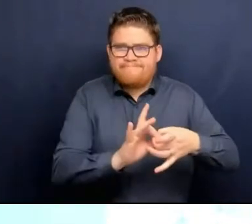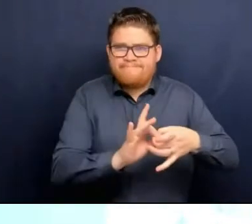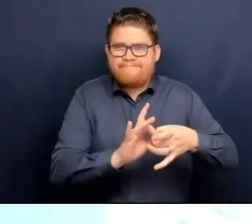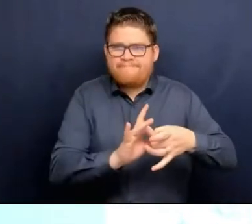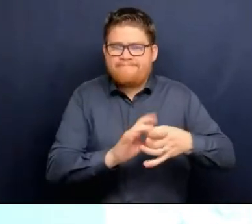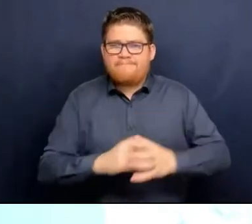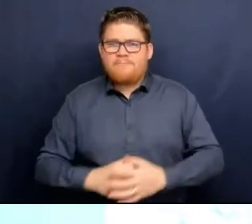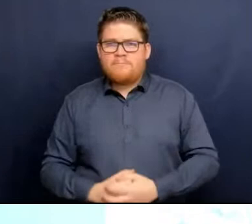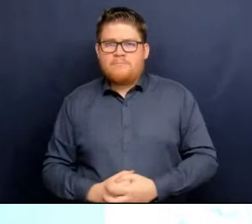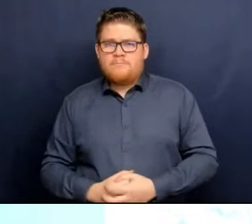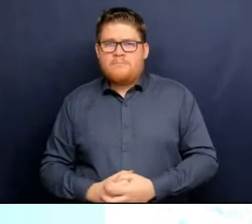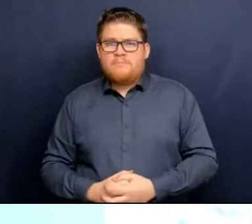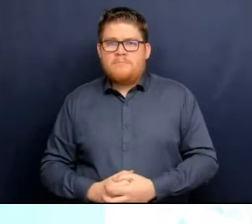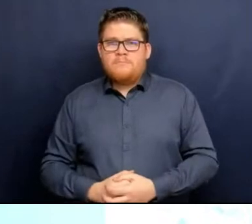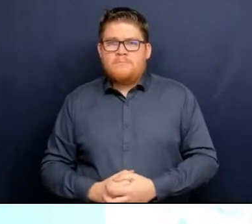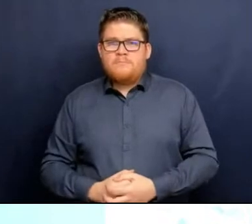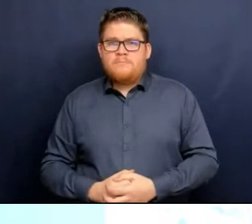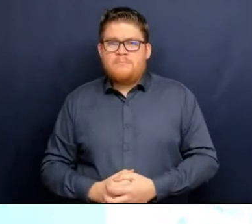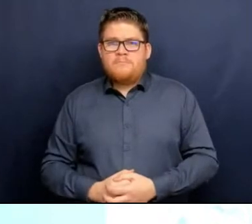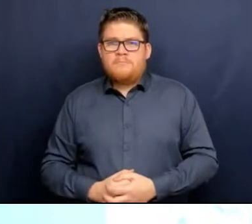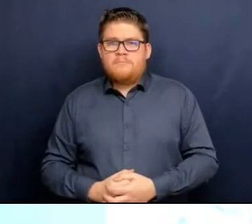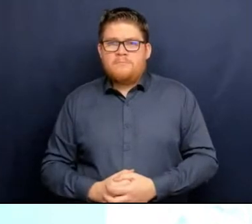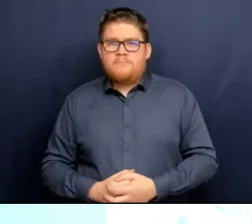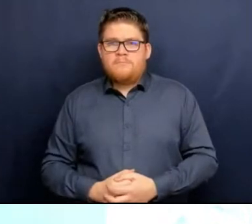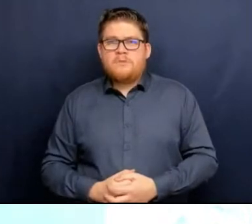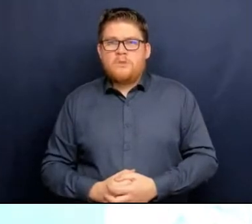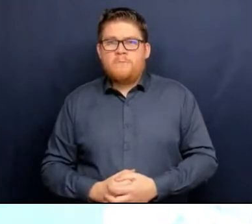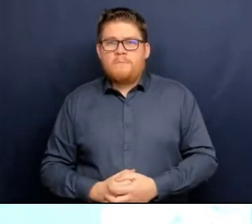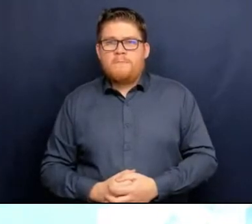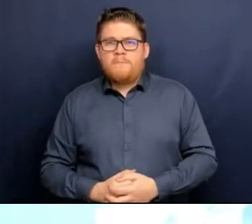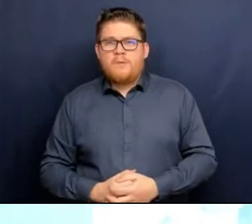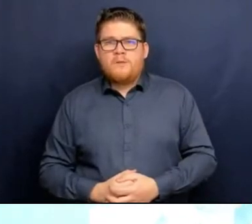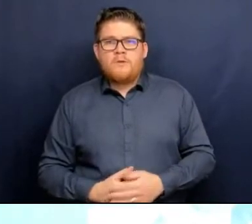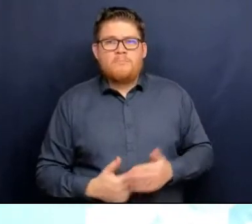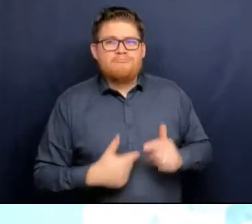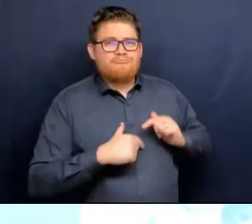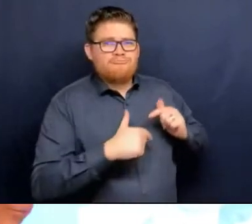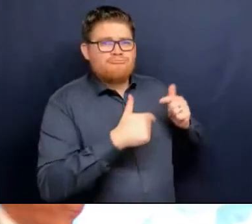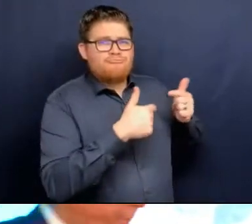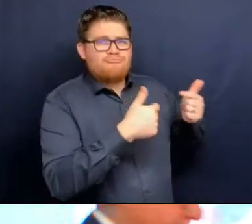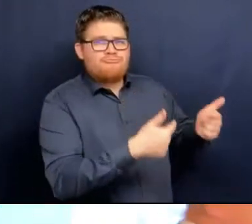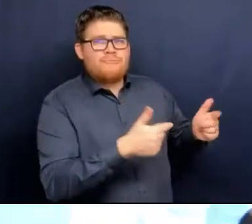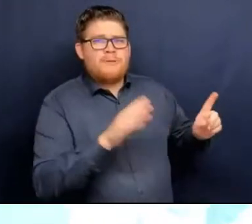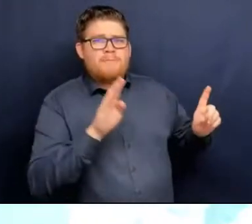I got this honour of serving in this role, is going to speak to us now. Premier Horgan.